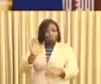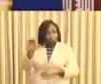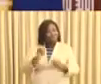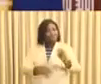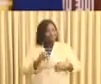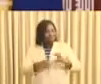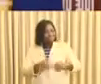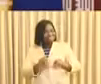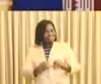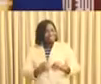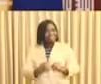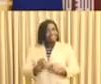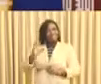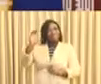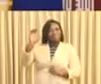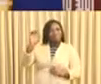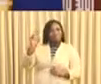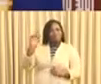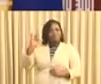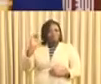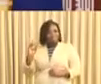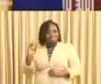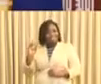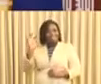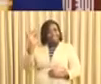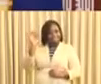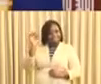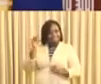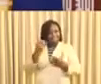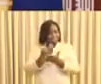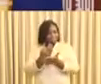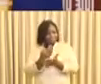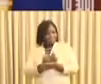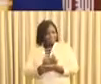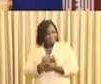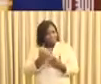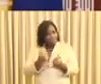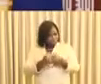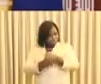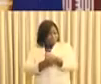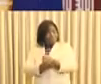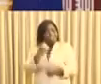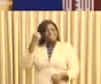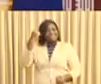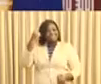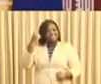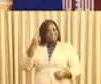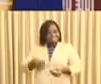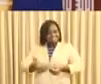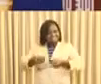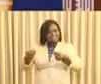Fund, and the support and understanding you have given to the difficult measures government has had to